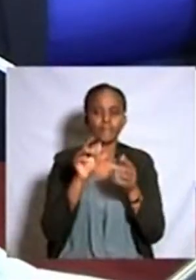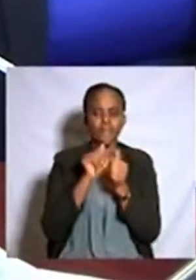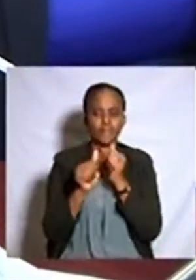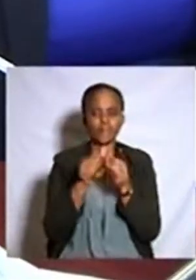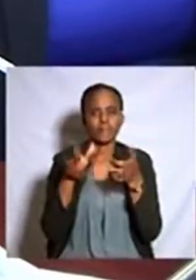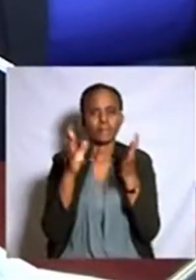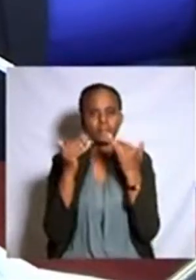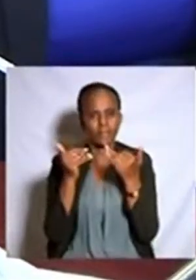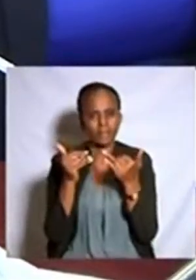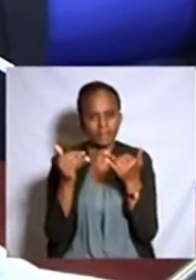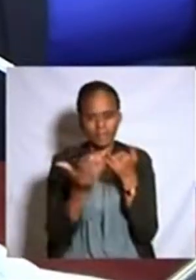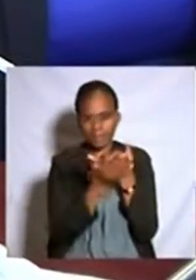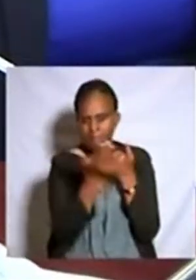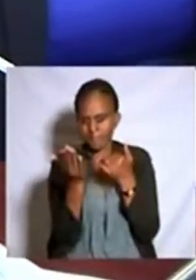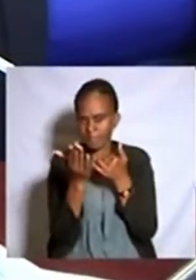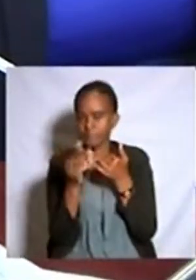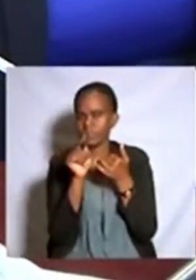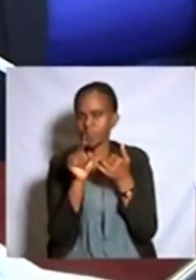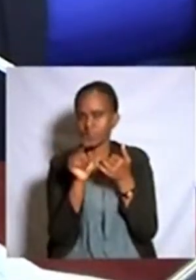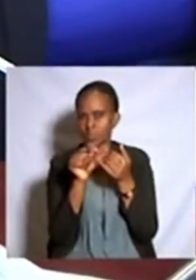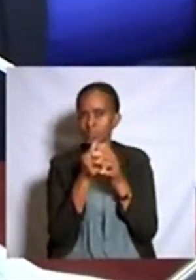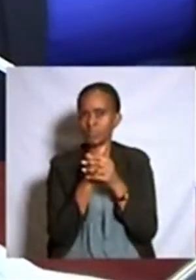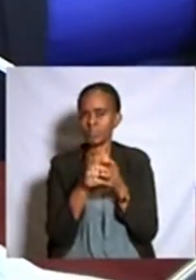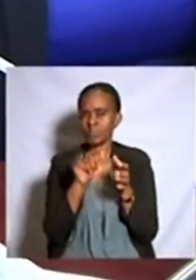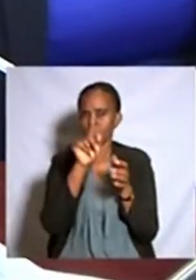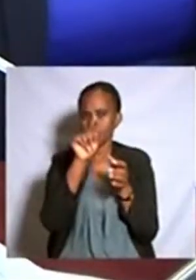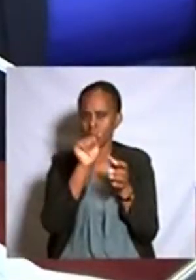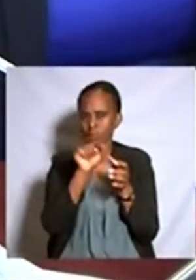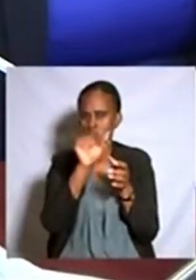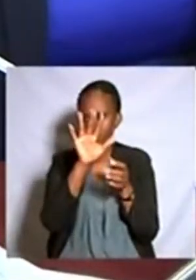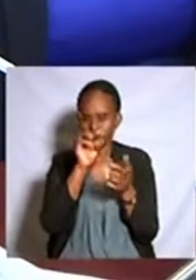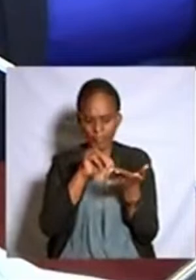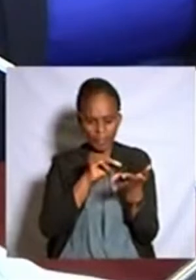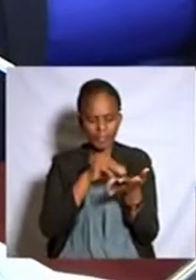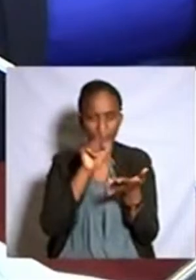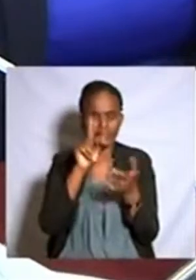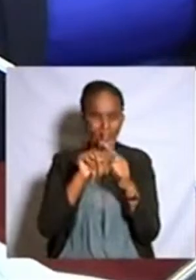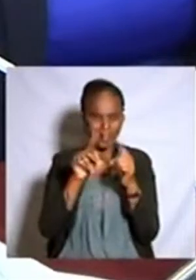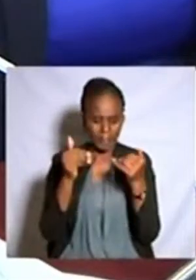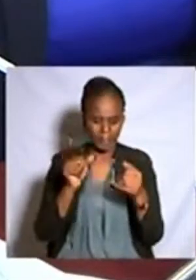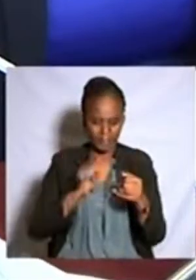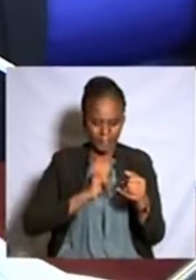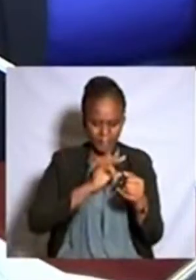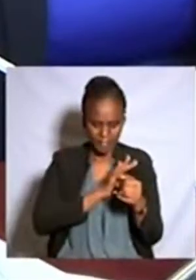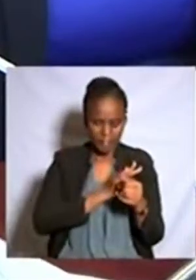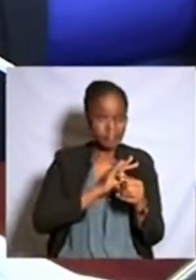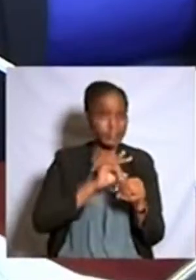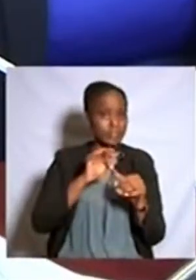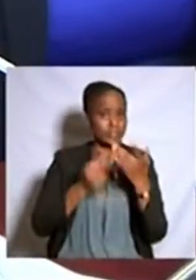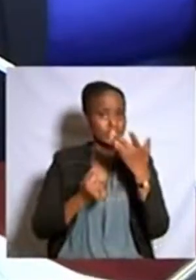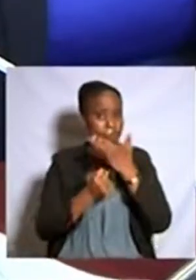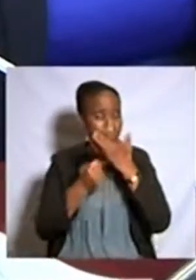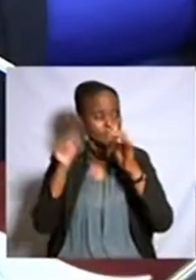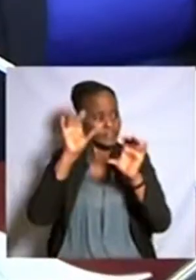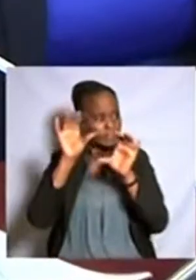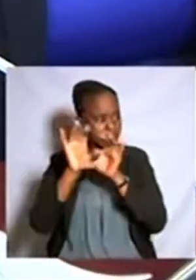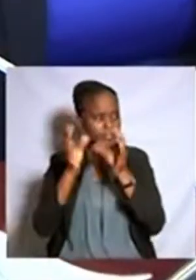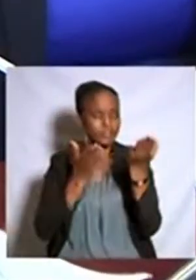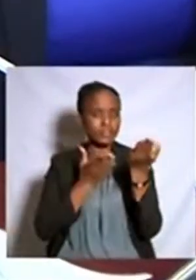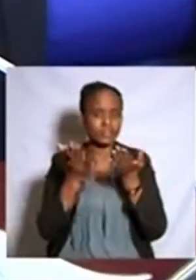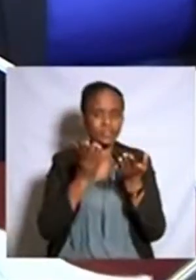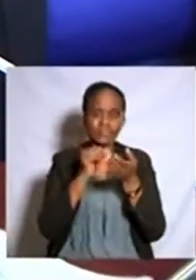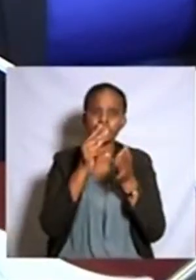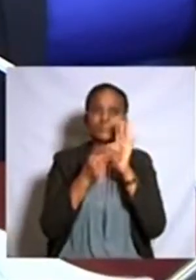allowed lending a maximum of 1.5 million kwacha. However, the staff terms and conditions of service was not updated to